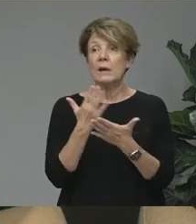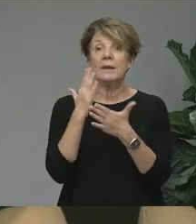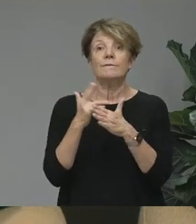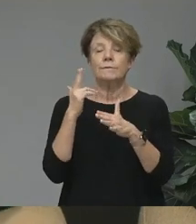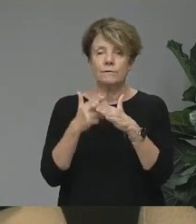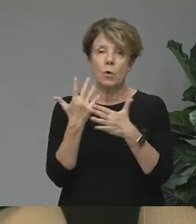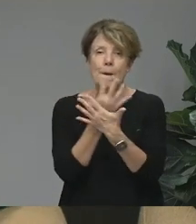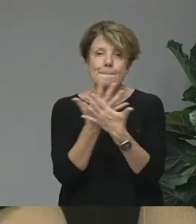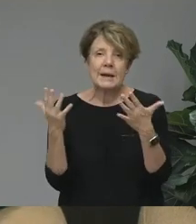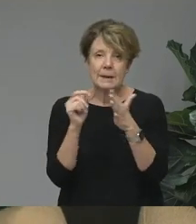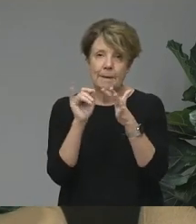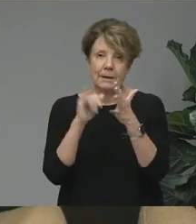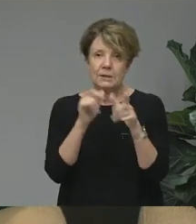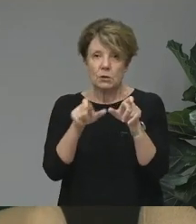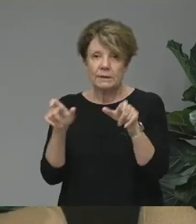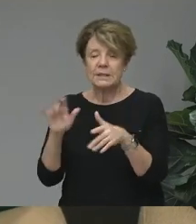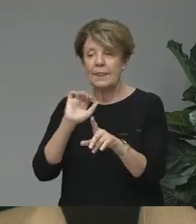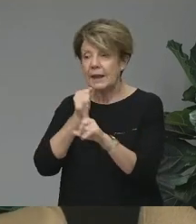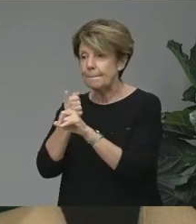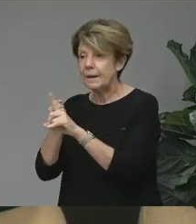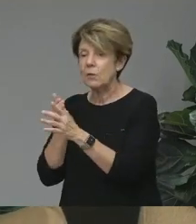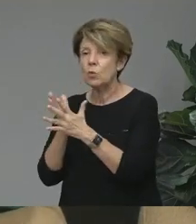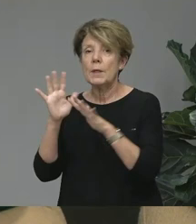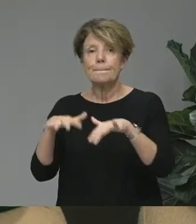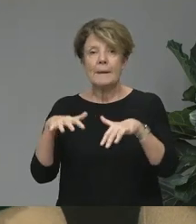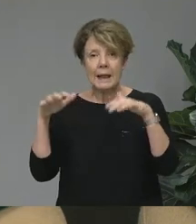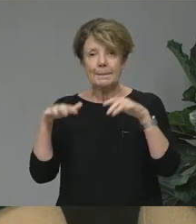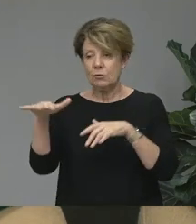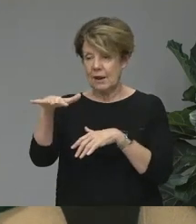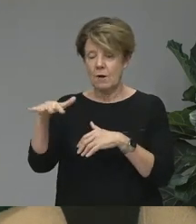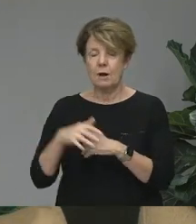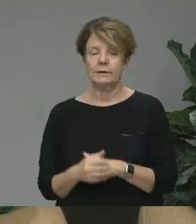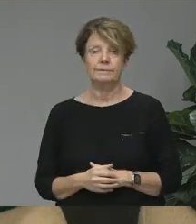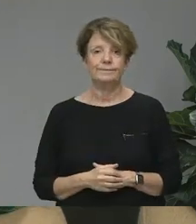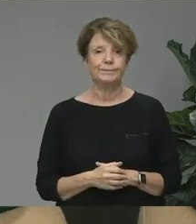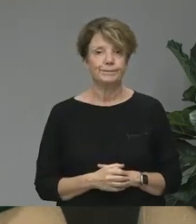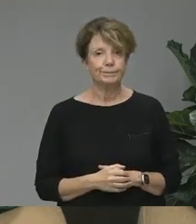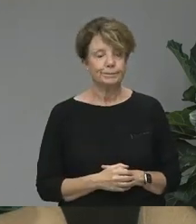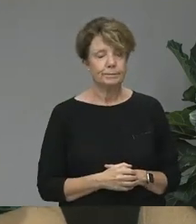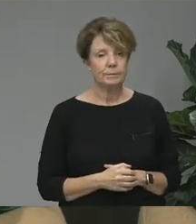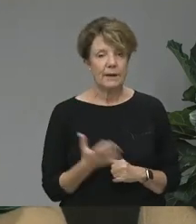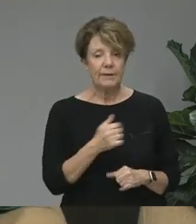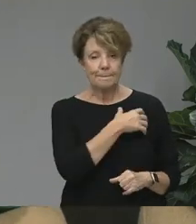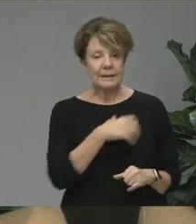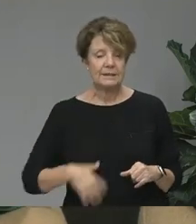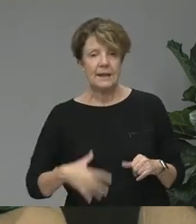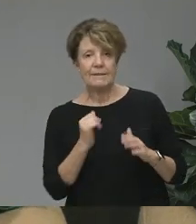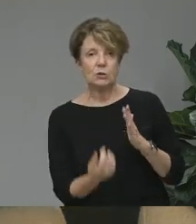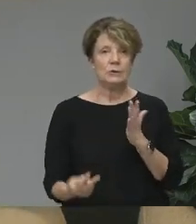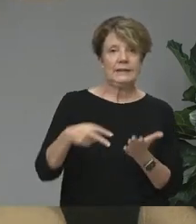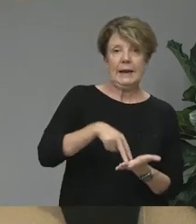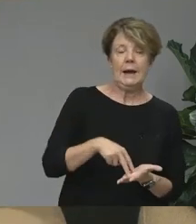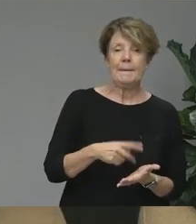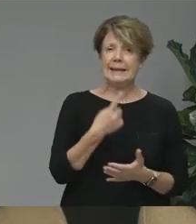servants and the impact through the parliamentary space and having ministers having to stand up and